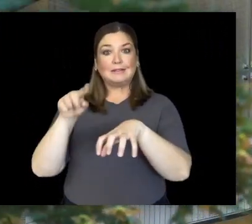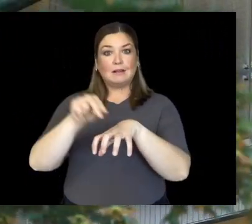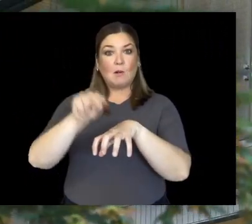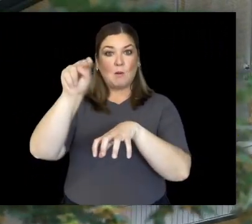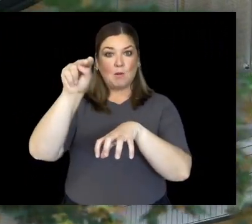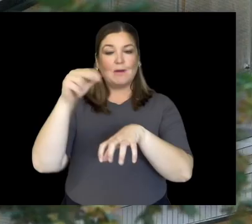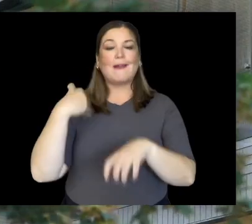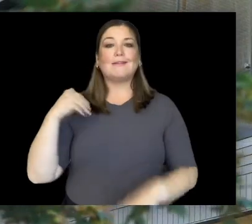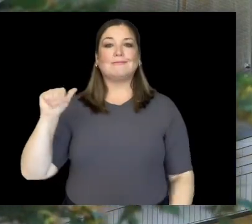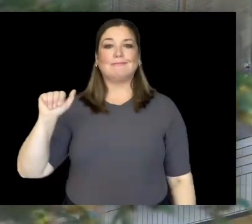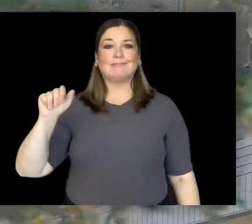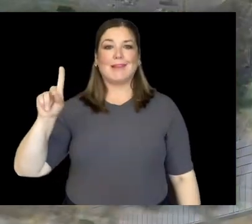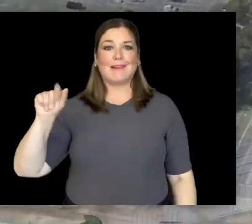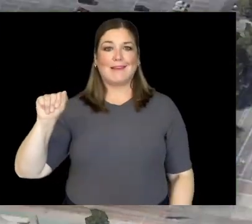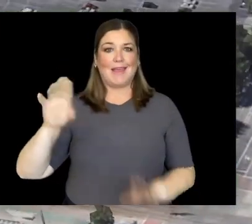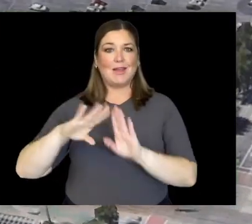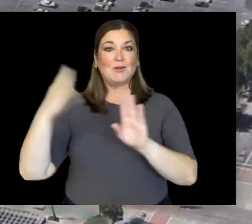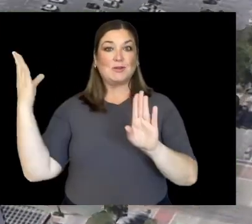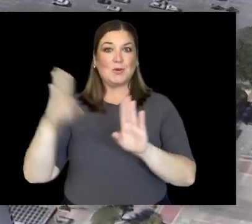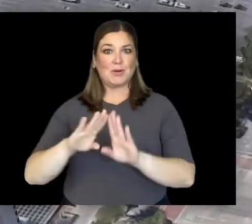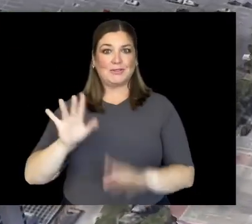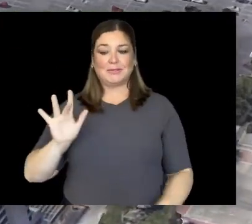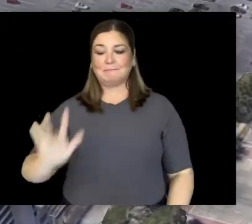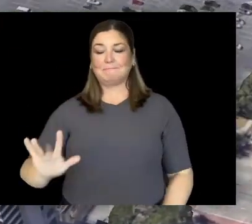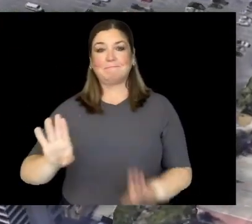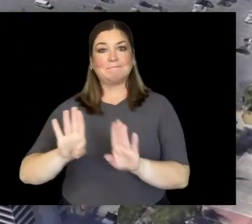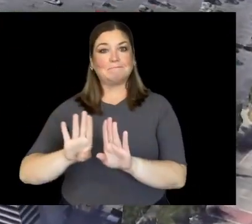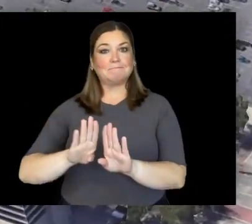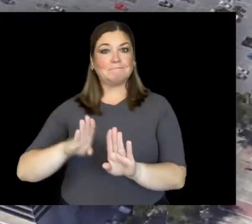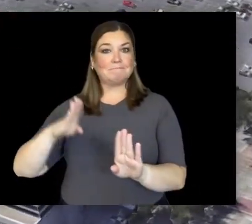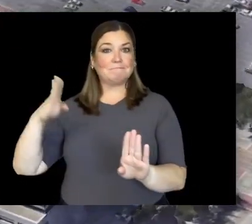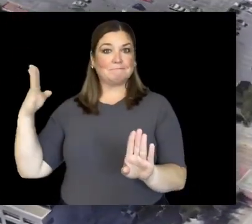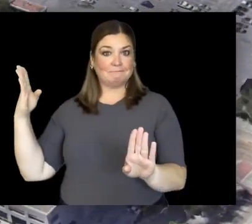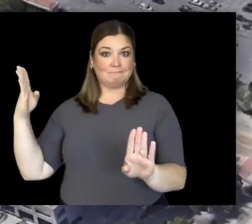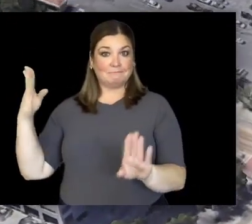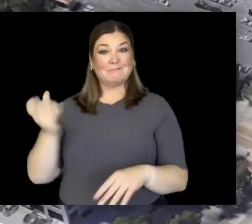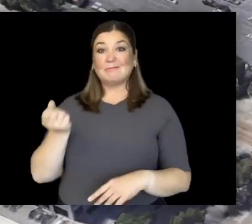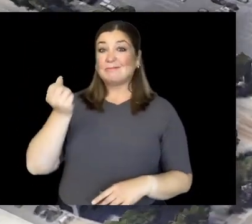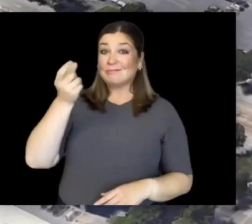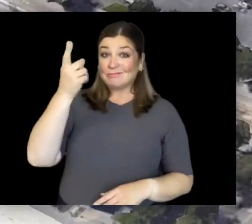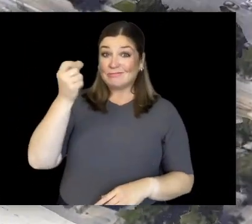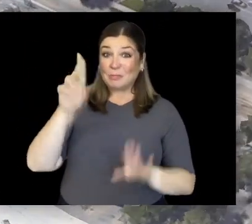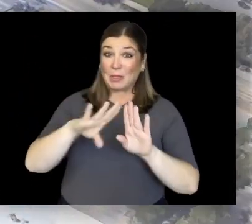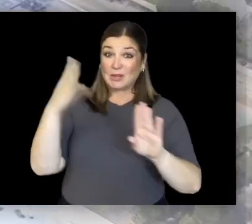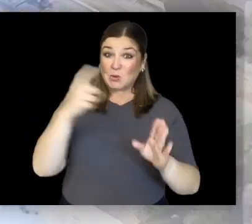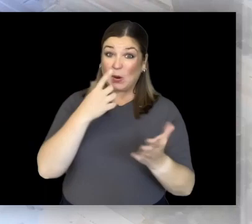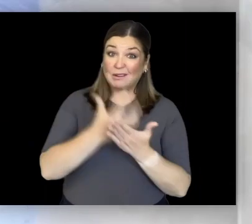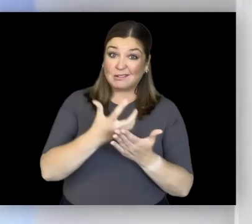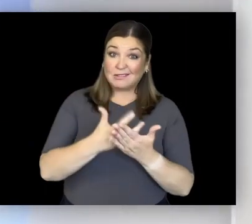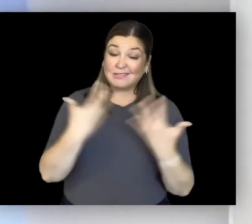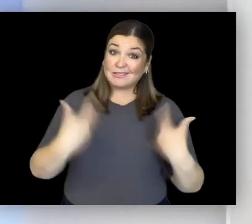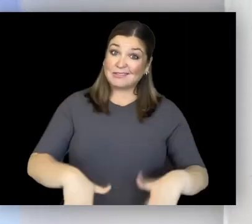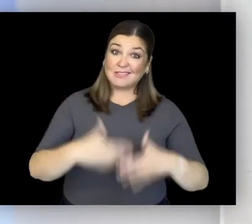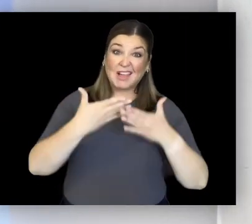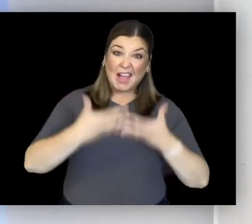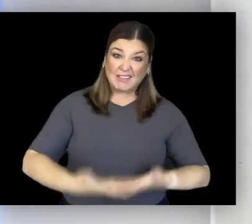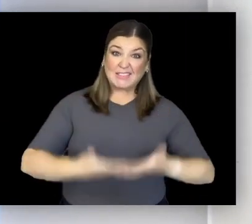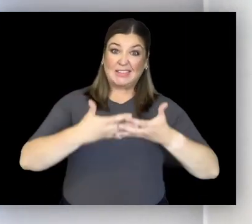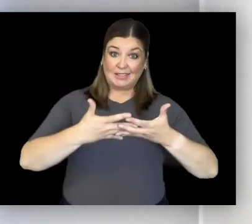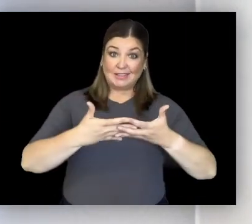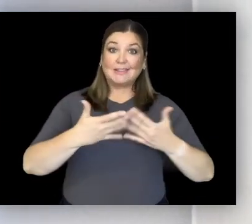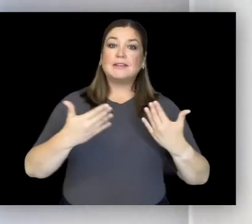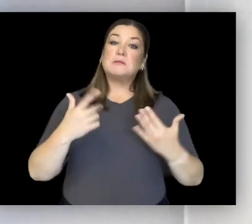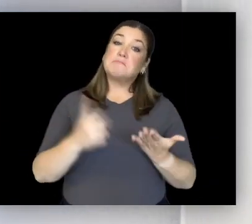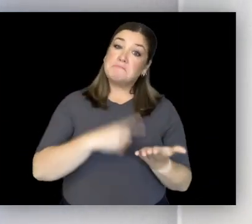The east and north entrances have automatic doors that can be opened by pressing the ADA buttons near the doors. The doors are